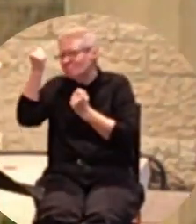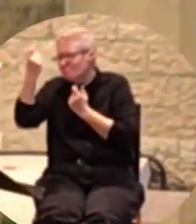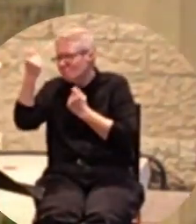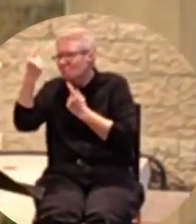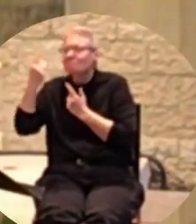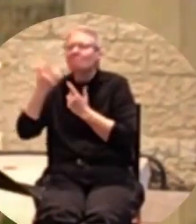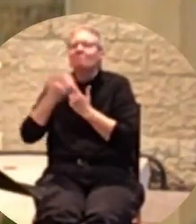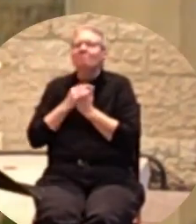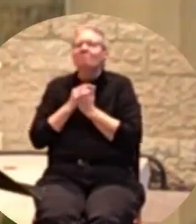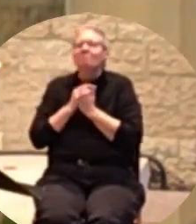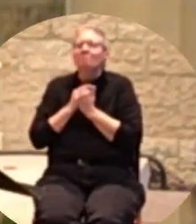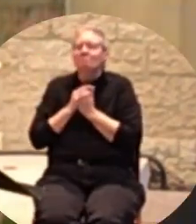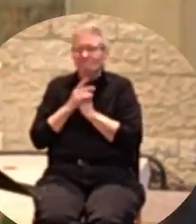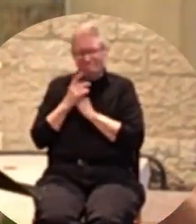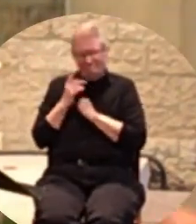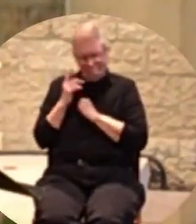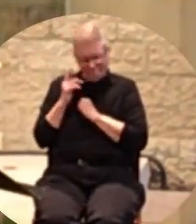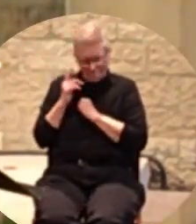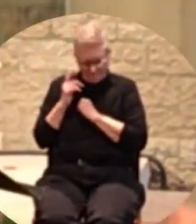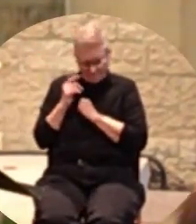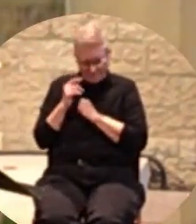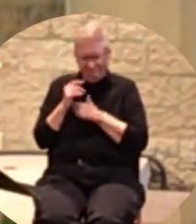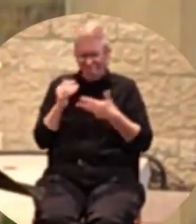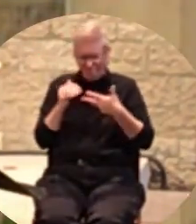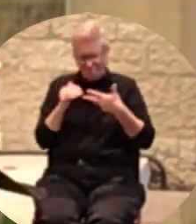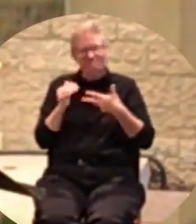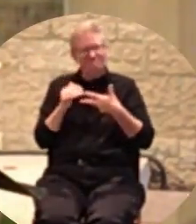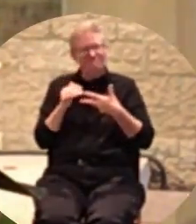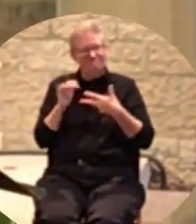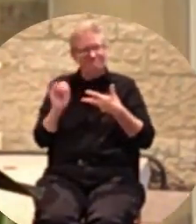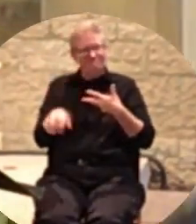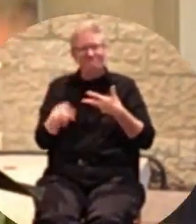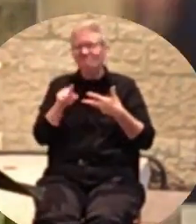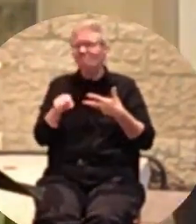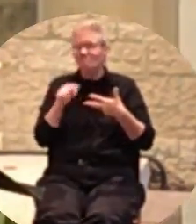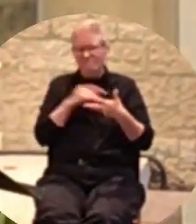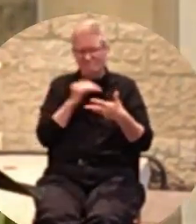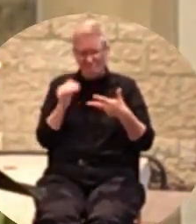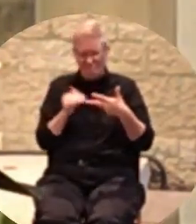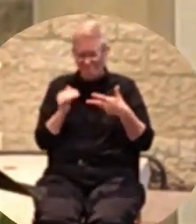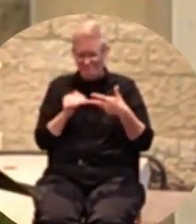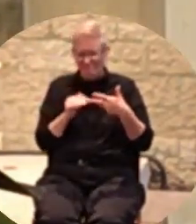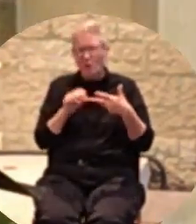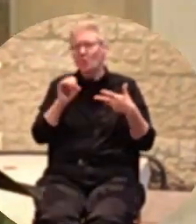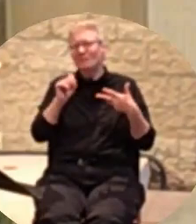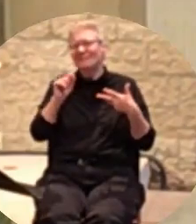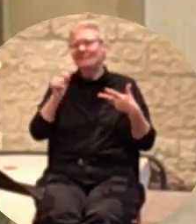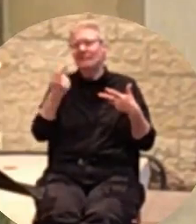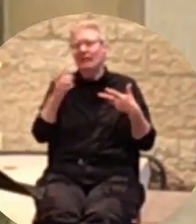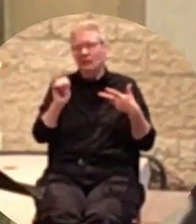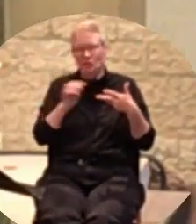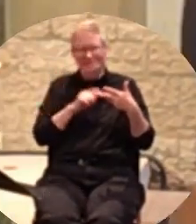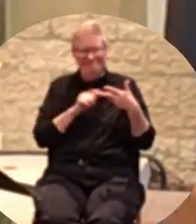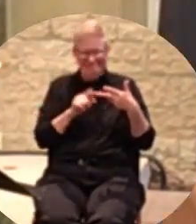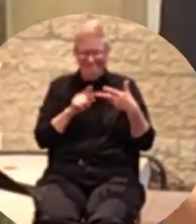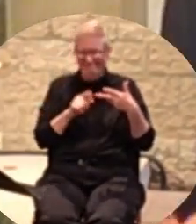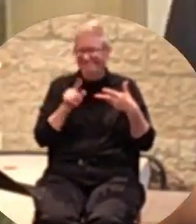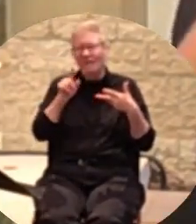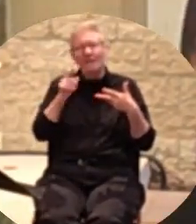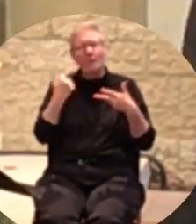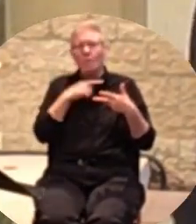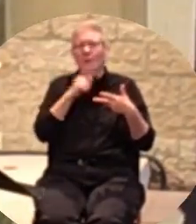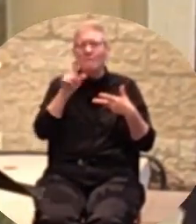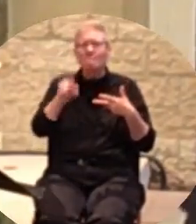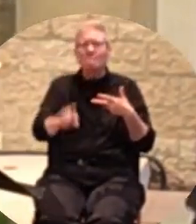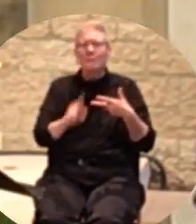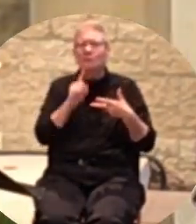he says, we must put forth as the will of God. And then he says that third stage in the tomb is we must assimilate. We must assimilate what we've got there